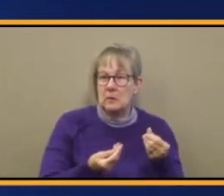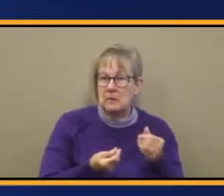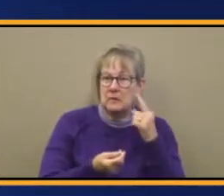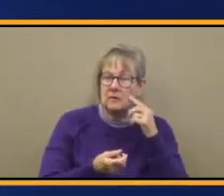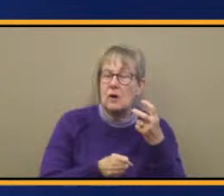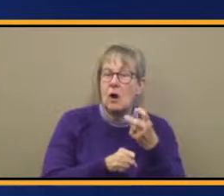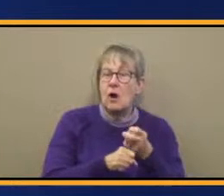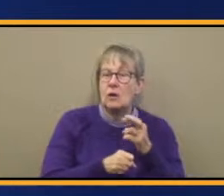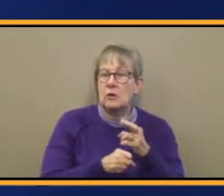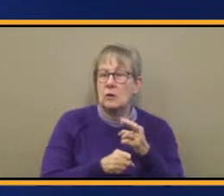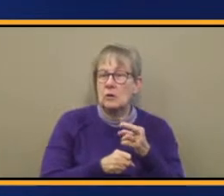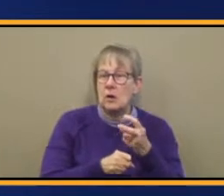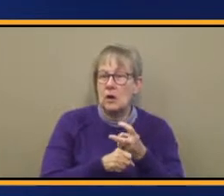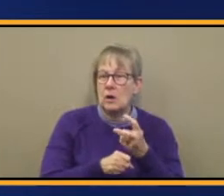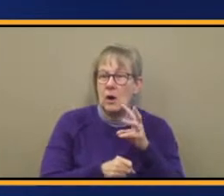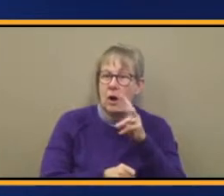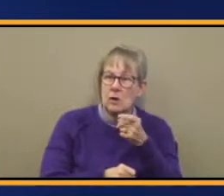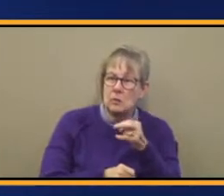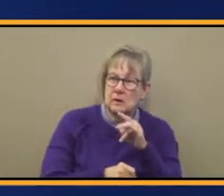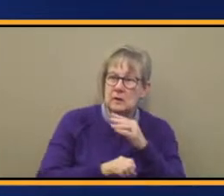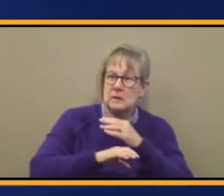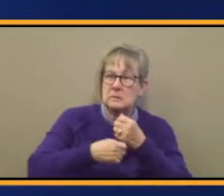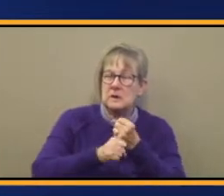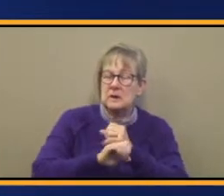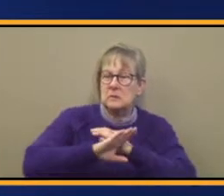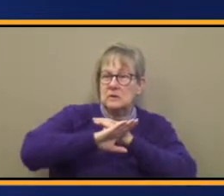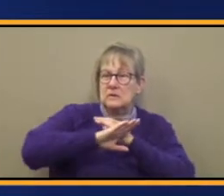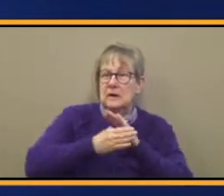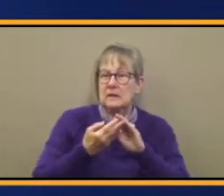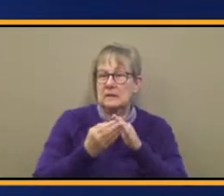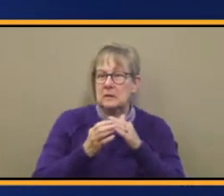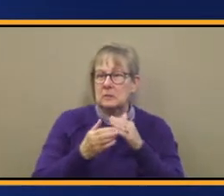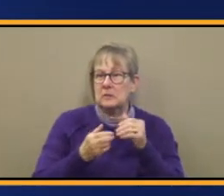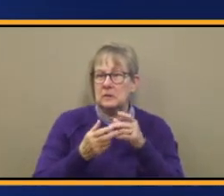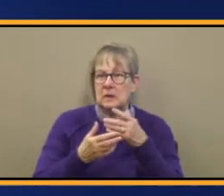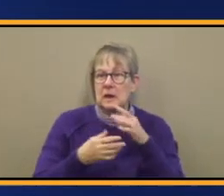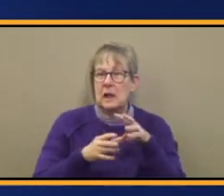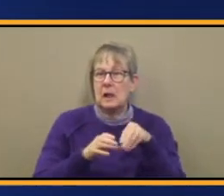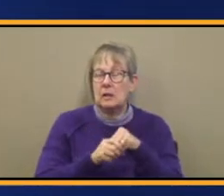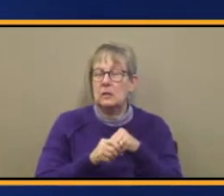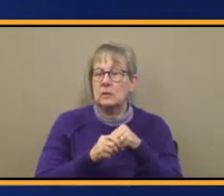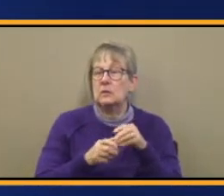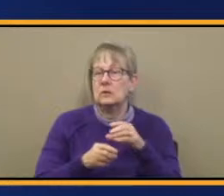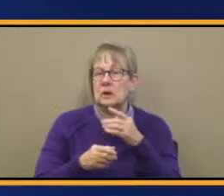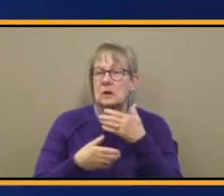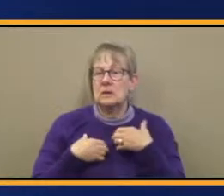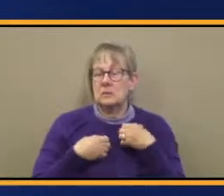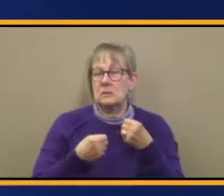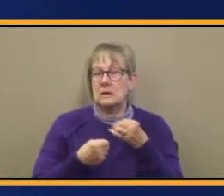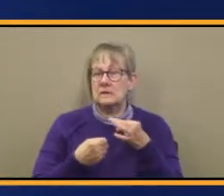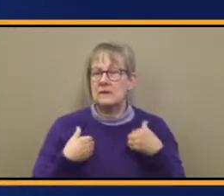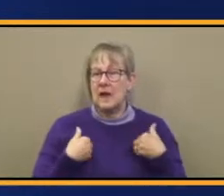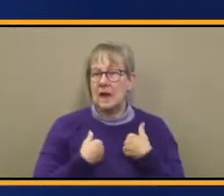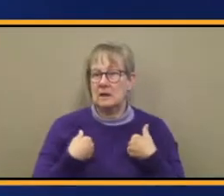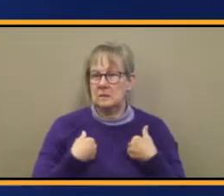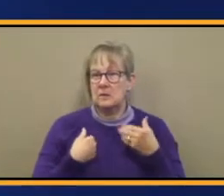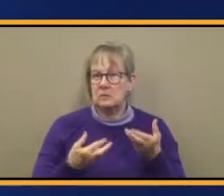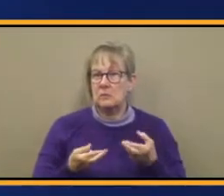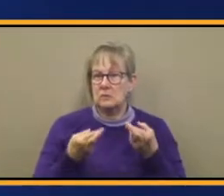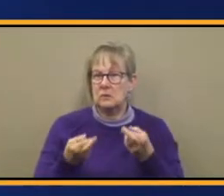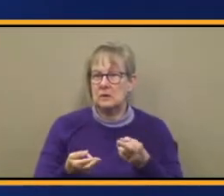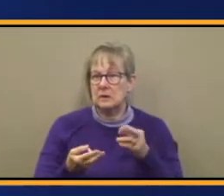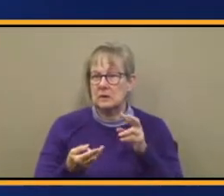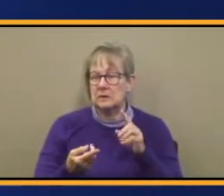made from maple and alder to protect city property to include the well-being of animals. And we're recommending award to Bark Boys, Inc. for a 2-year